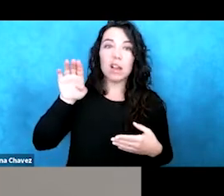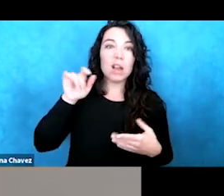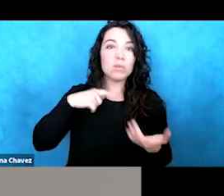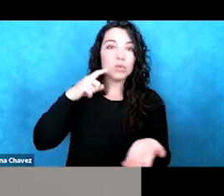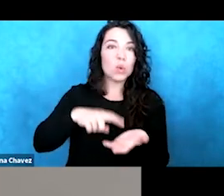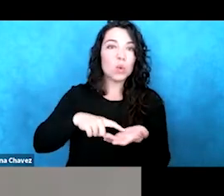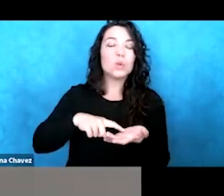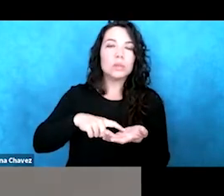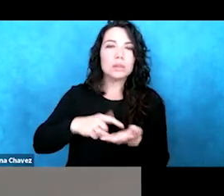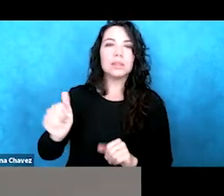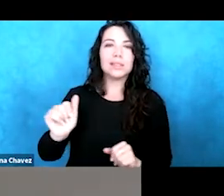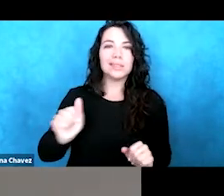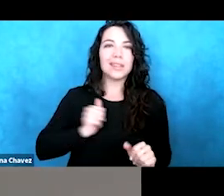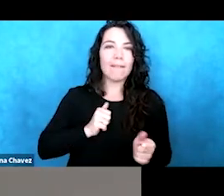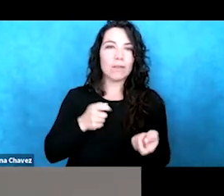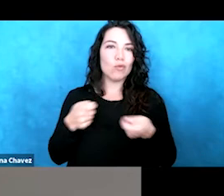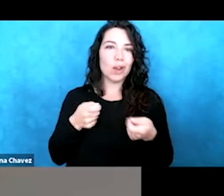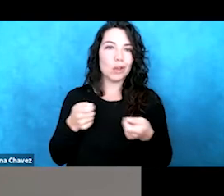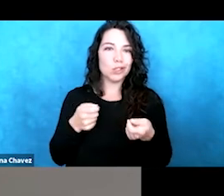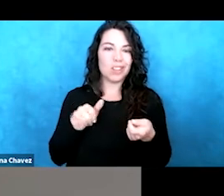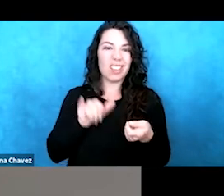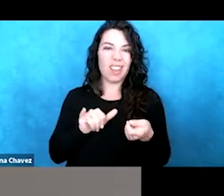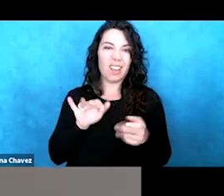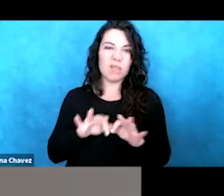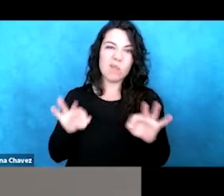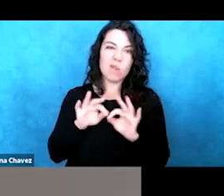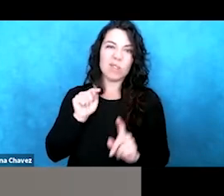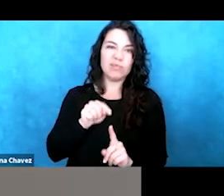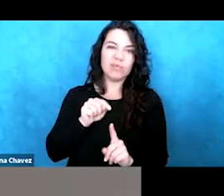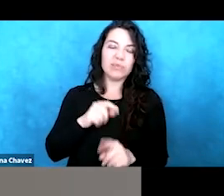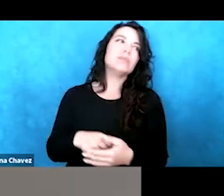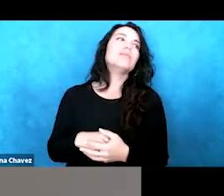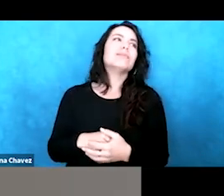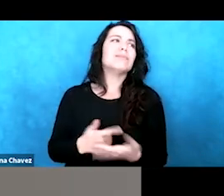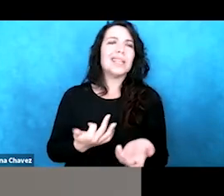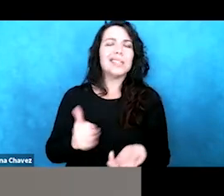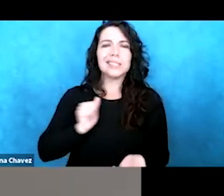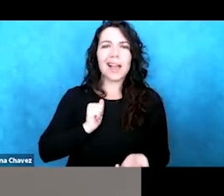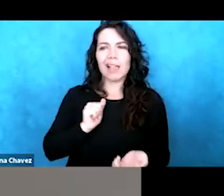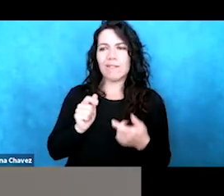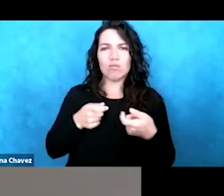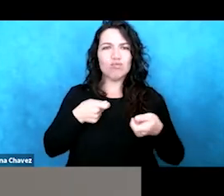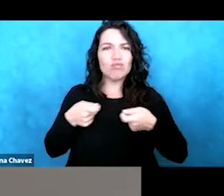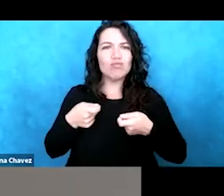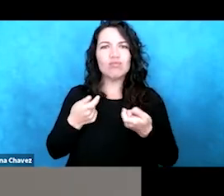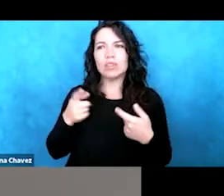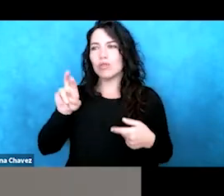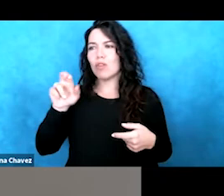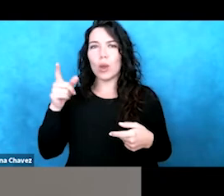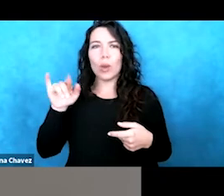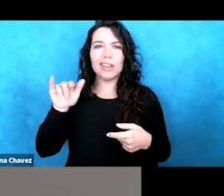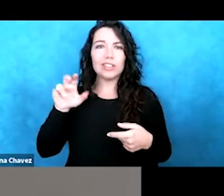curriculum part, self-regulation was vital. That has various different benefits across educational performance, civic